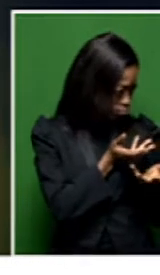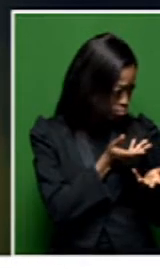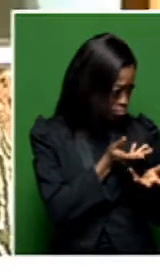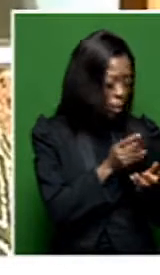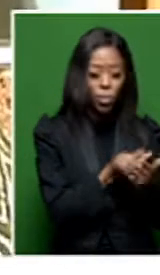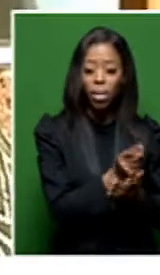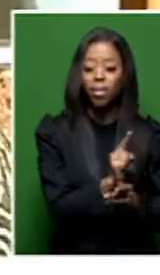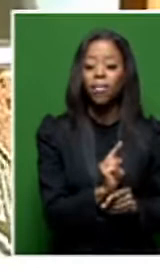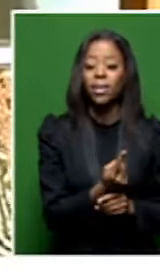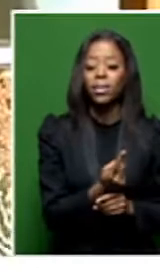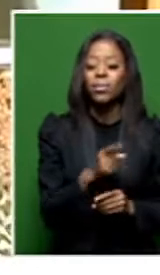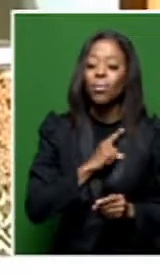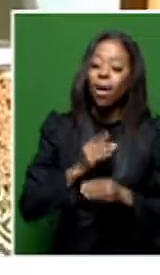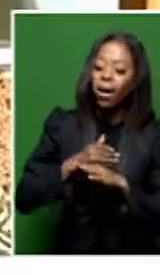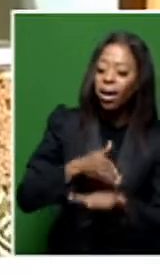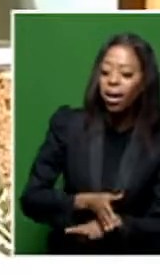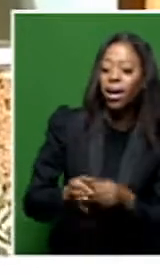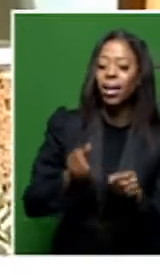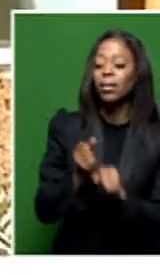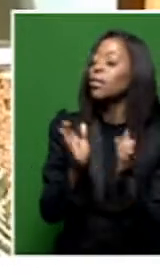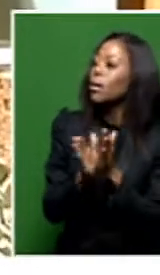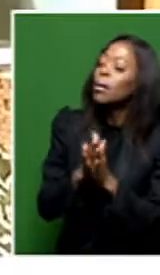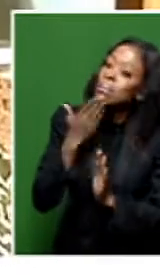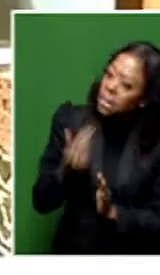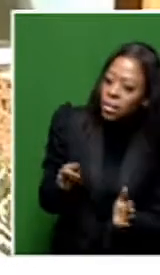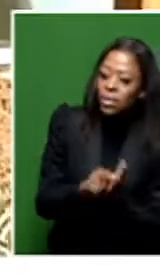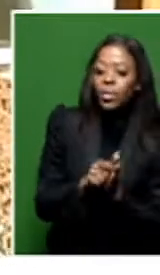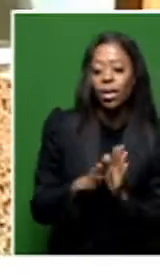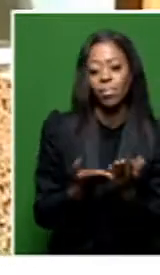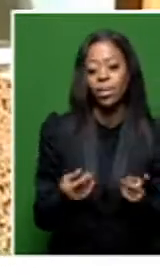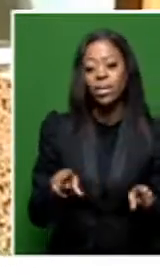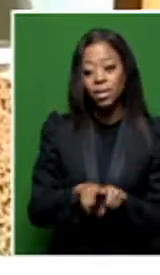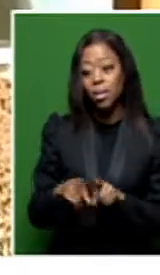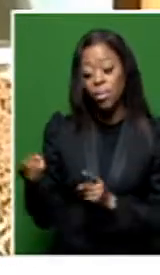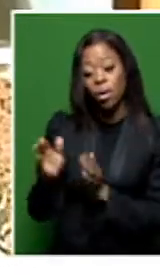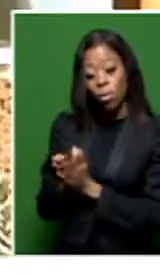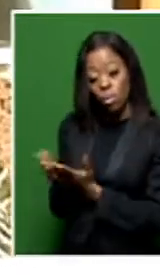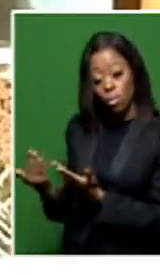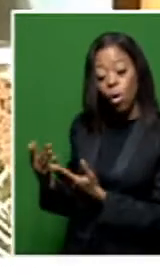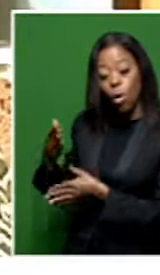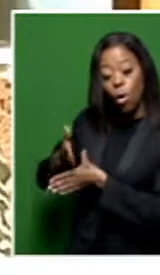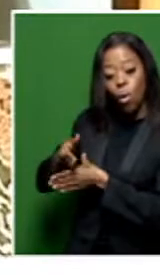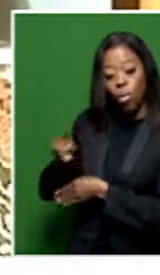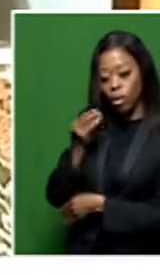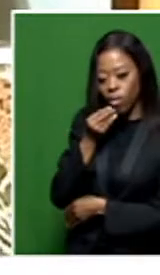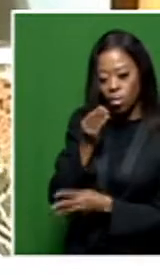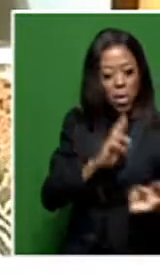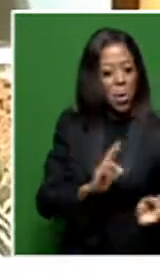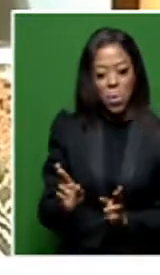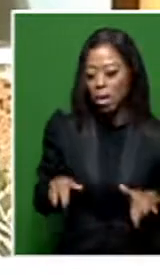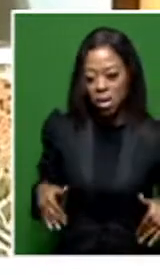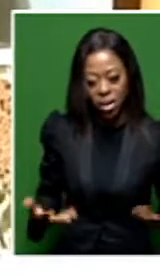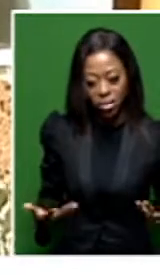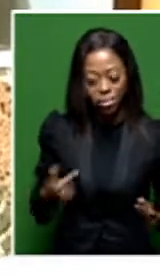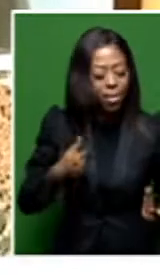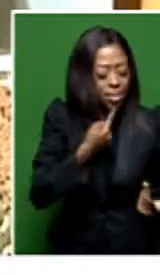When I, for years she was trying to get me to write a book. Even when I was at True Love as the food editor, and I just wasn't ready. I just